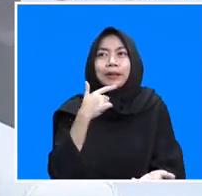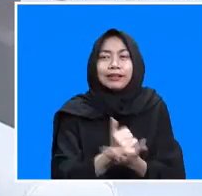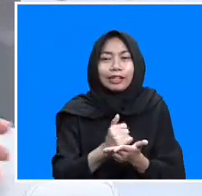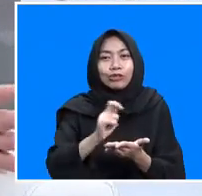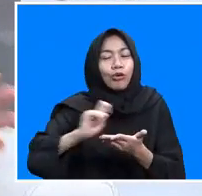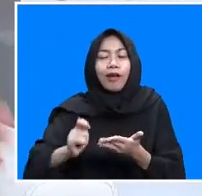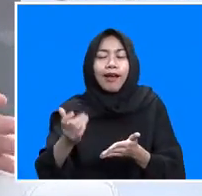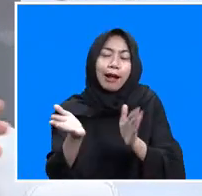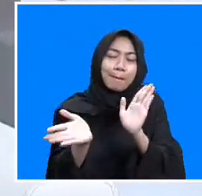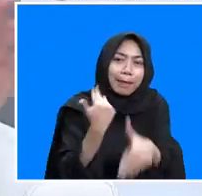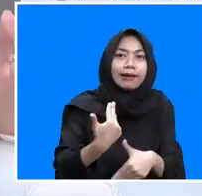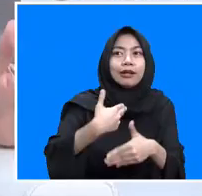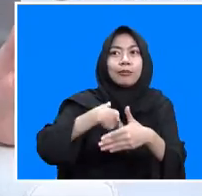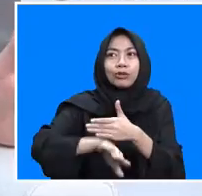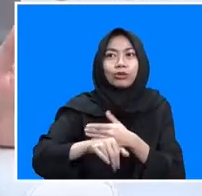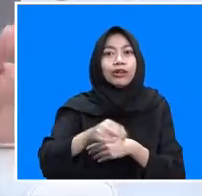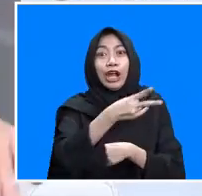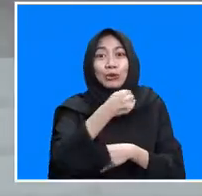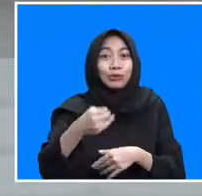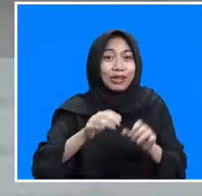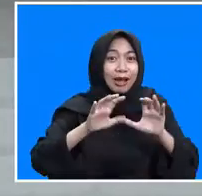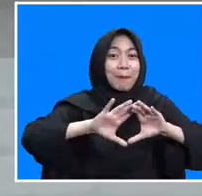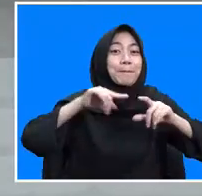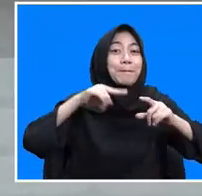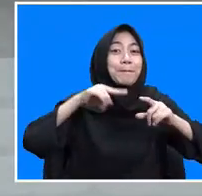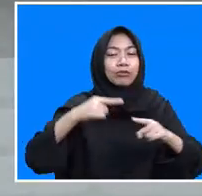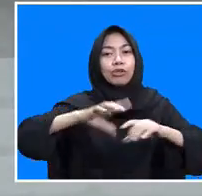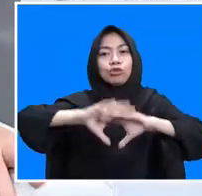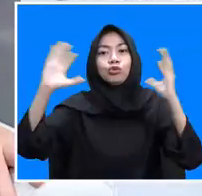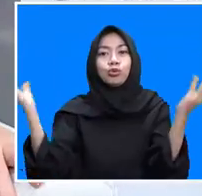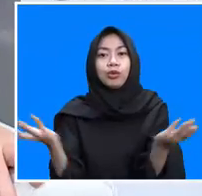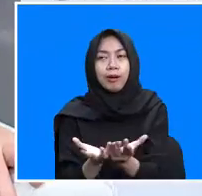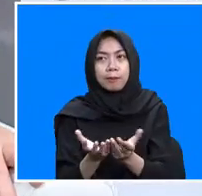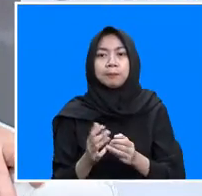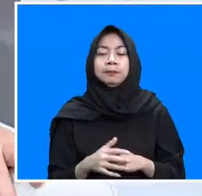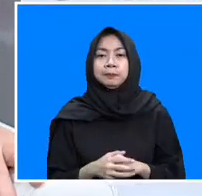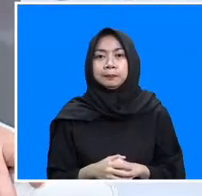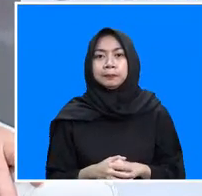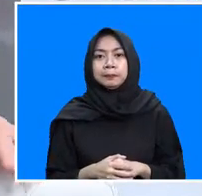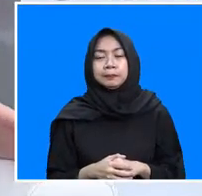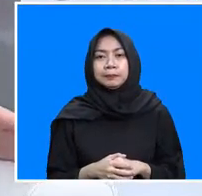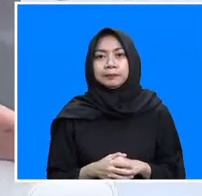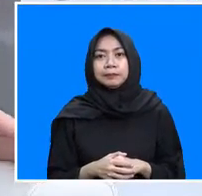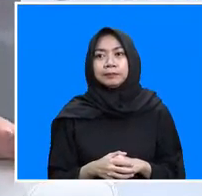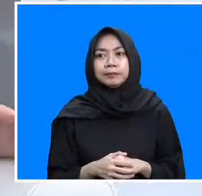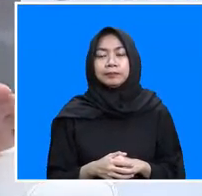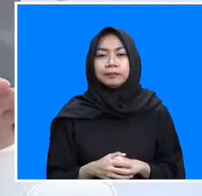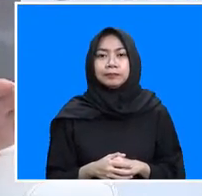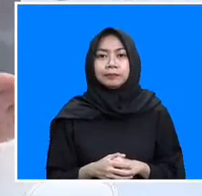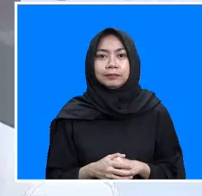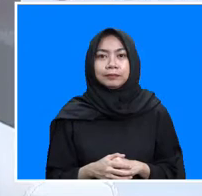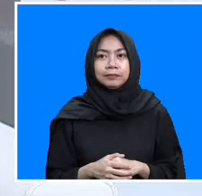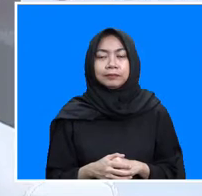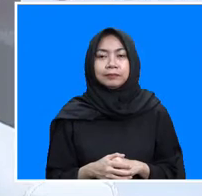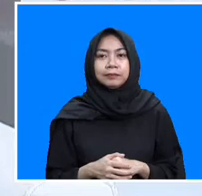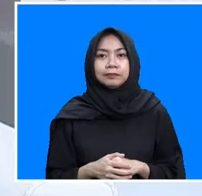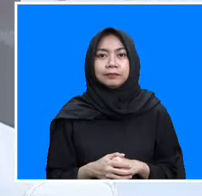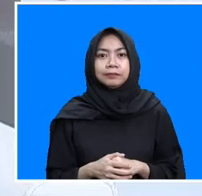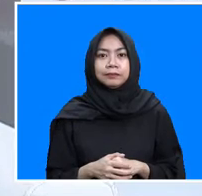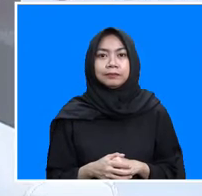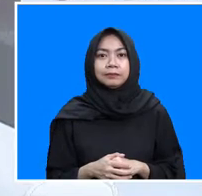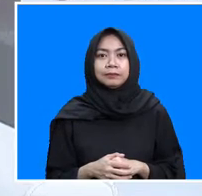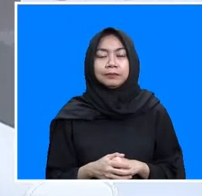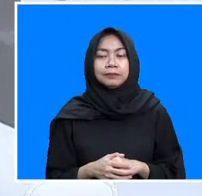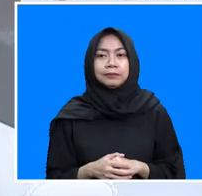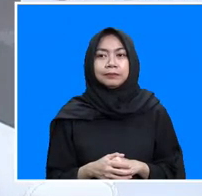back to school in Indonesia and the world. Okay. We know that, I mean, as effective as, you know, we know